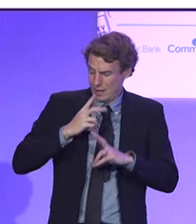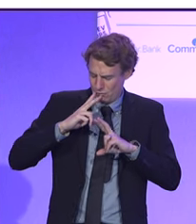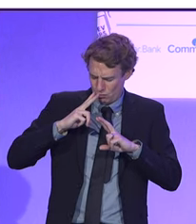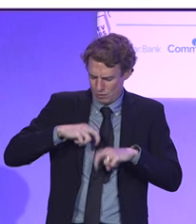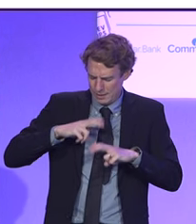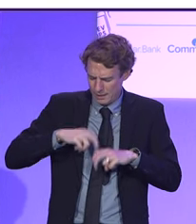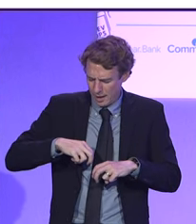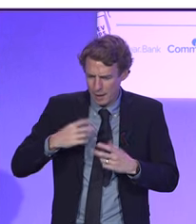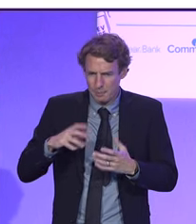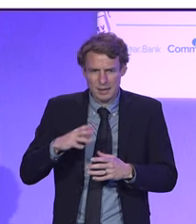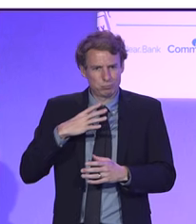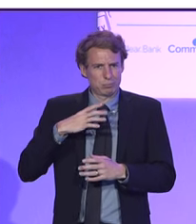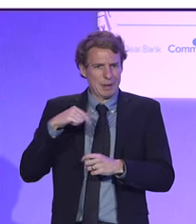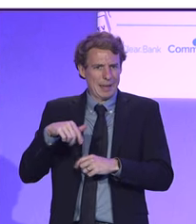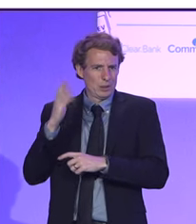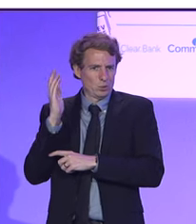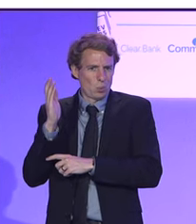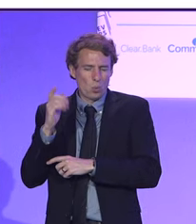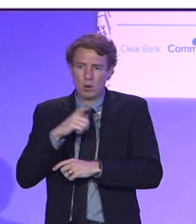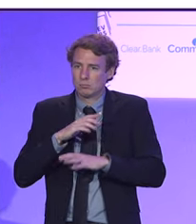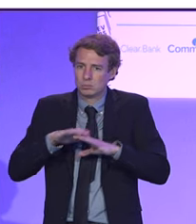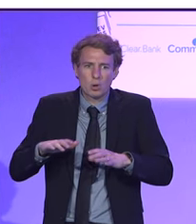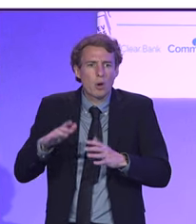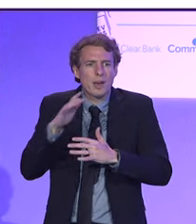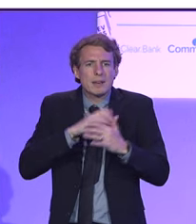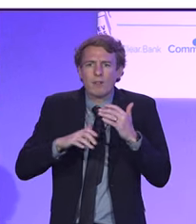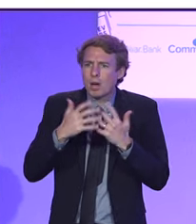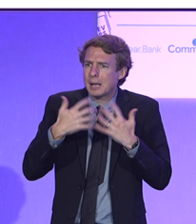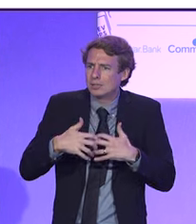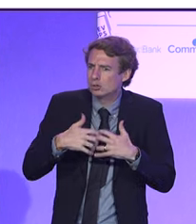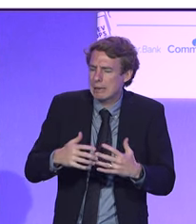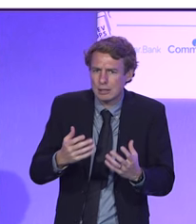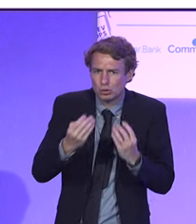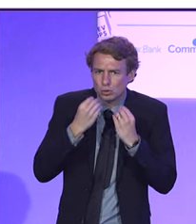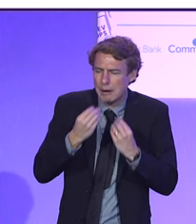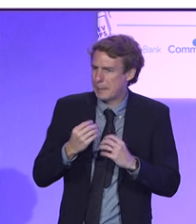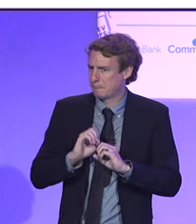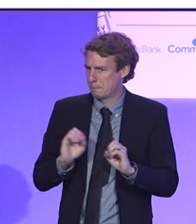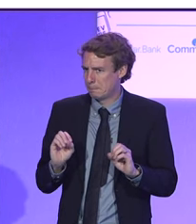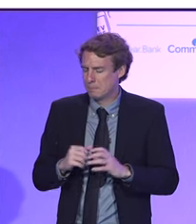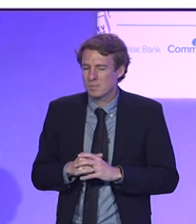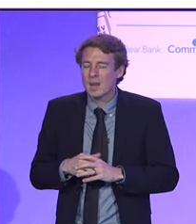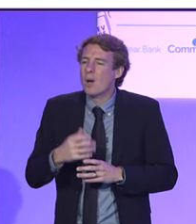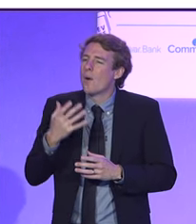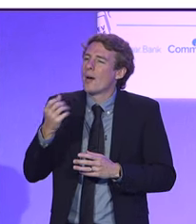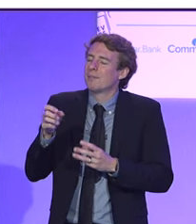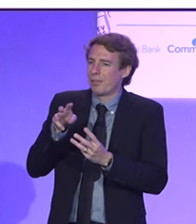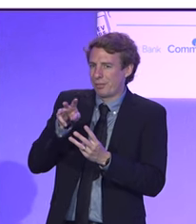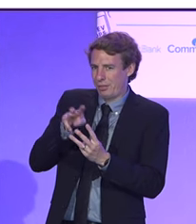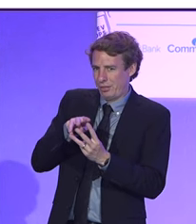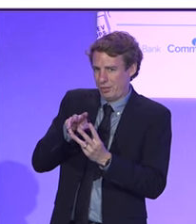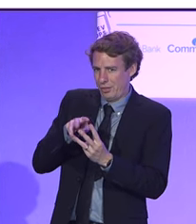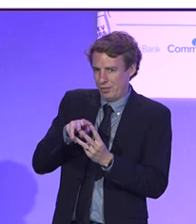not a trained environmental engineer, that there are usually three types